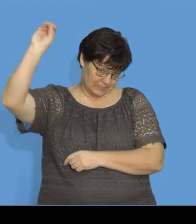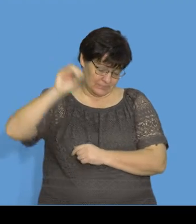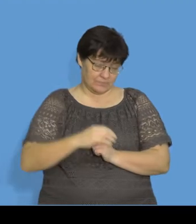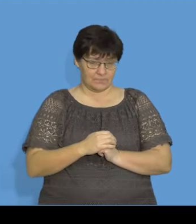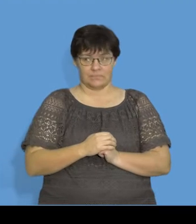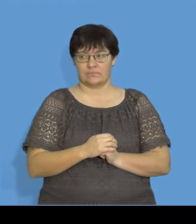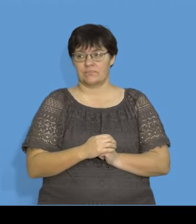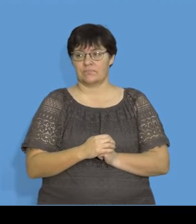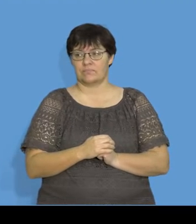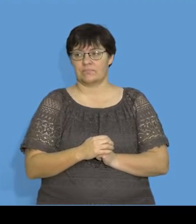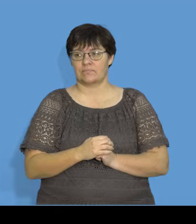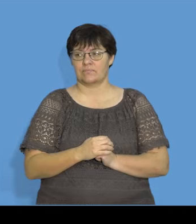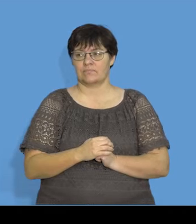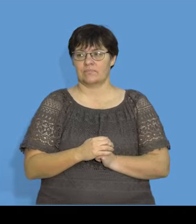okay?